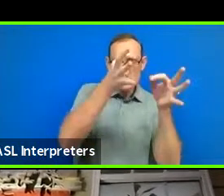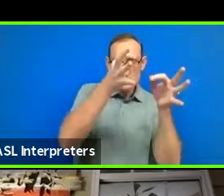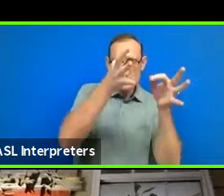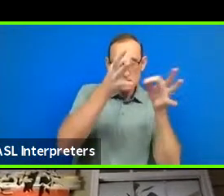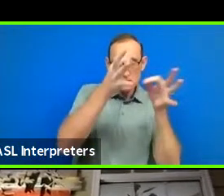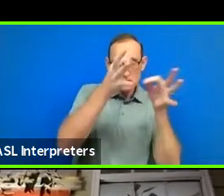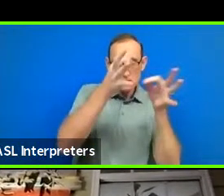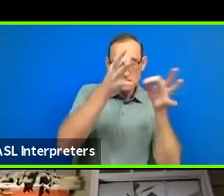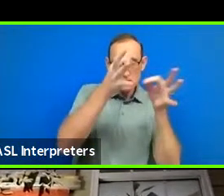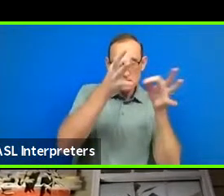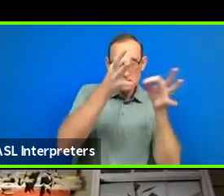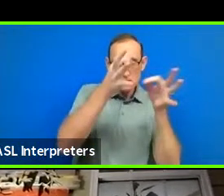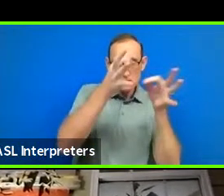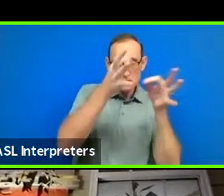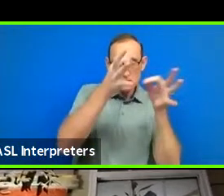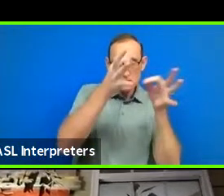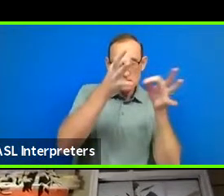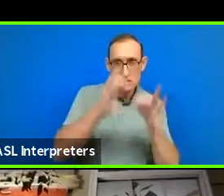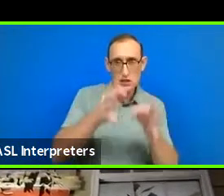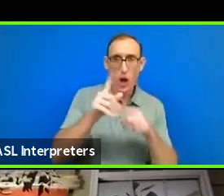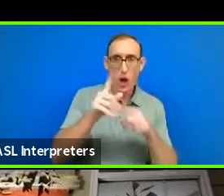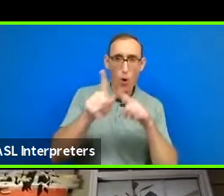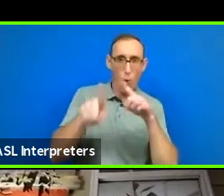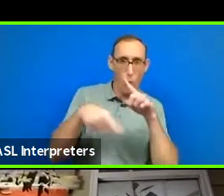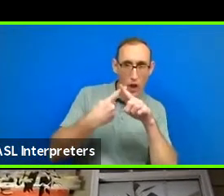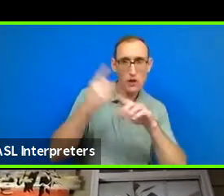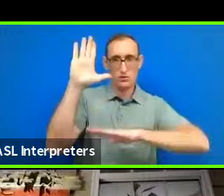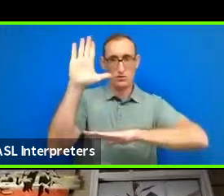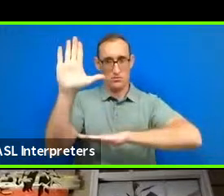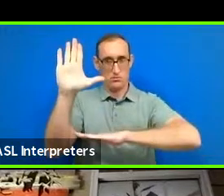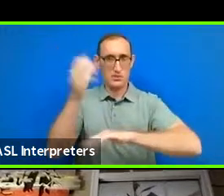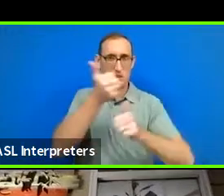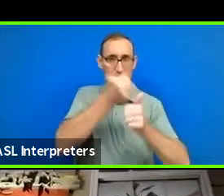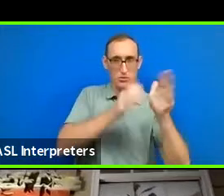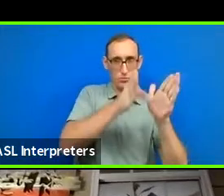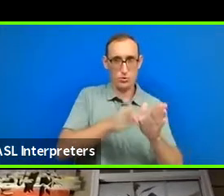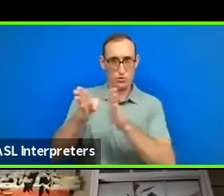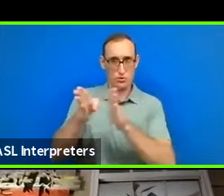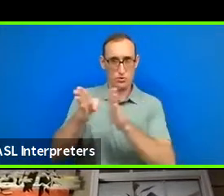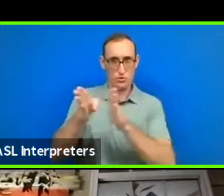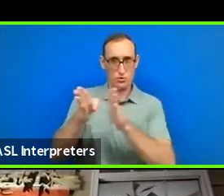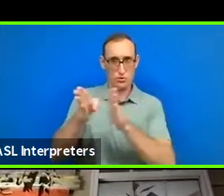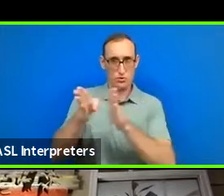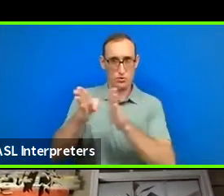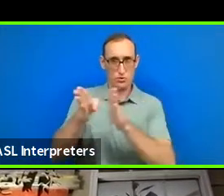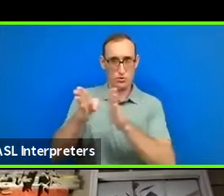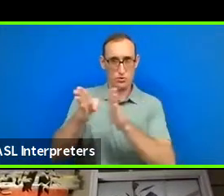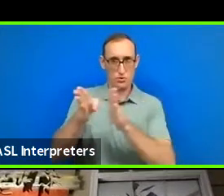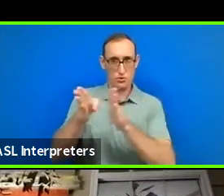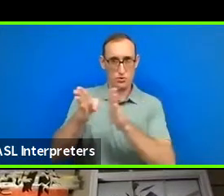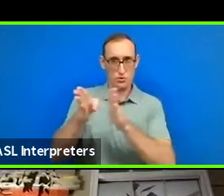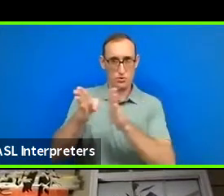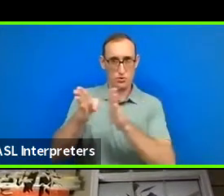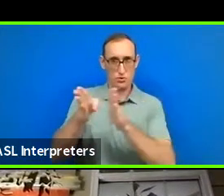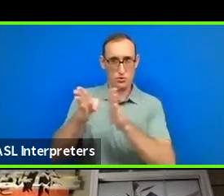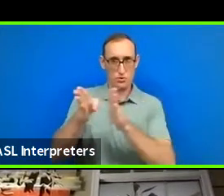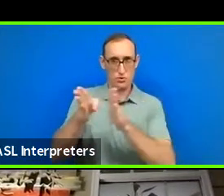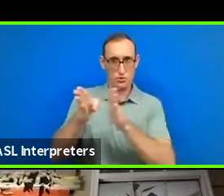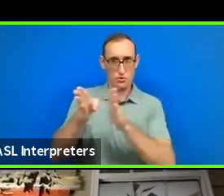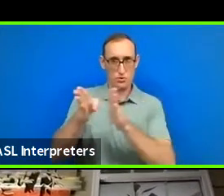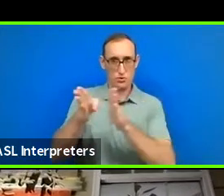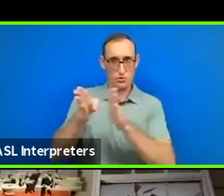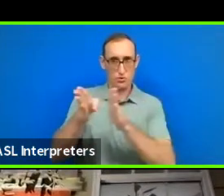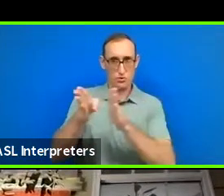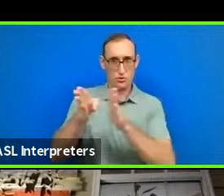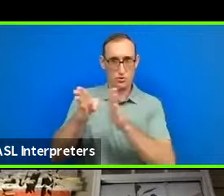to clarify when does someone's term, when's the earliest it can begin? And you're saying the earliest it can